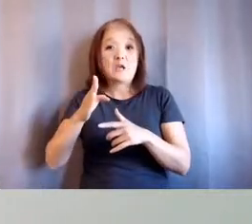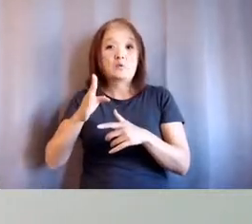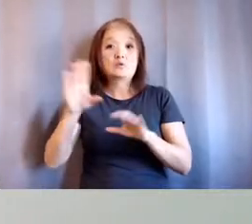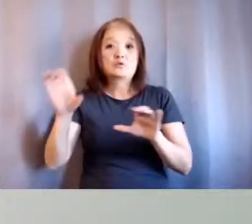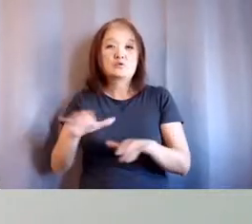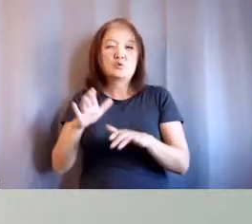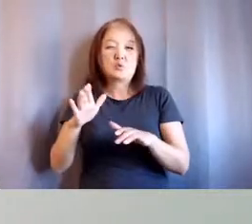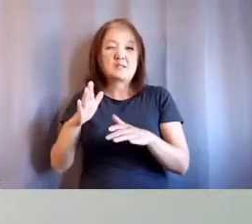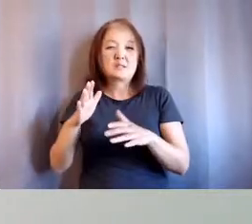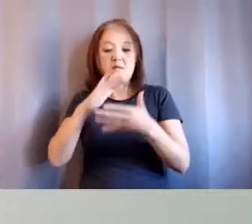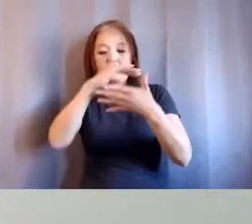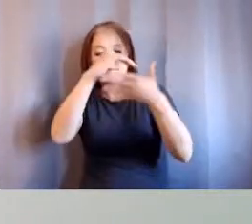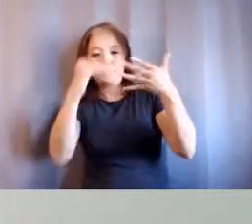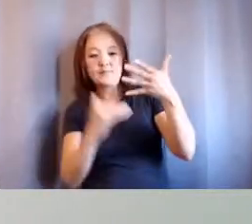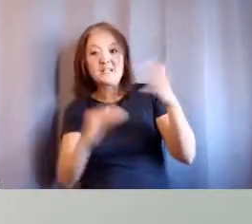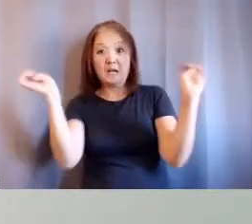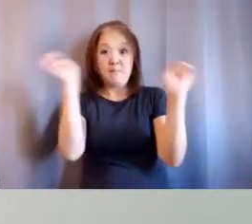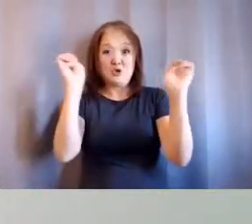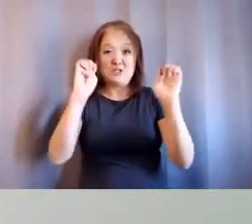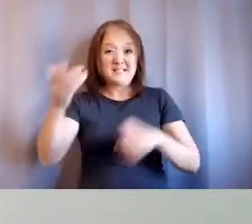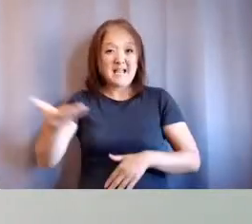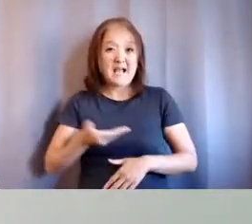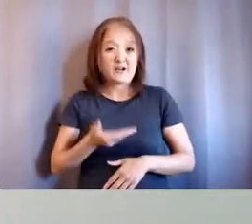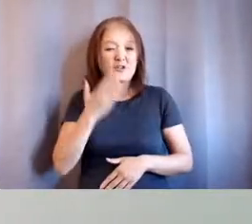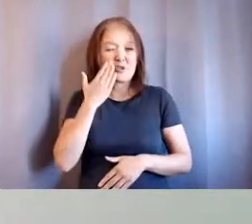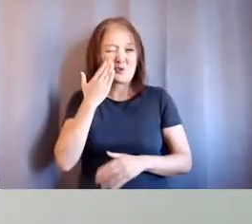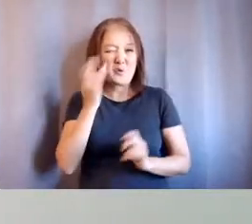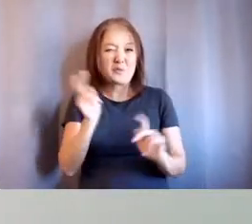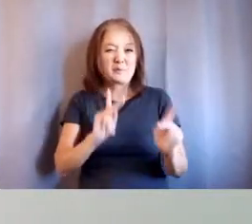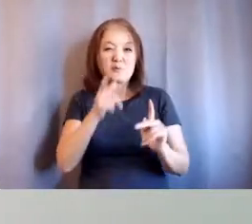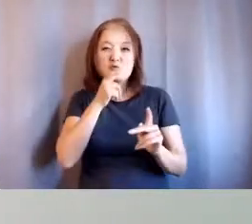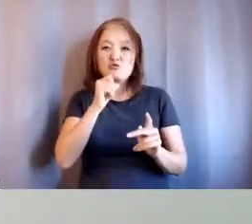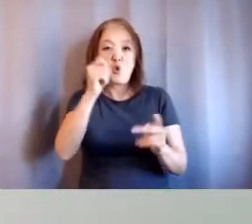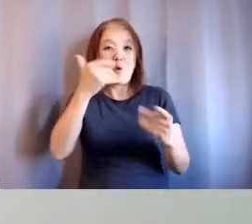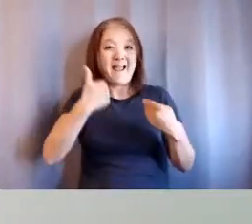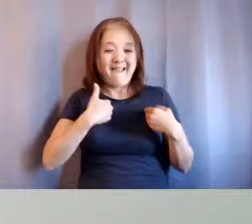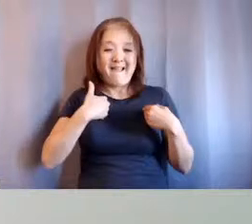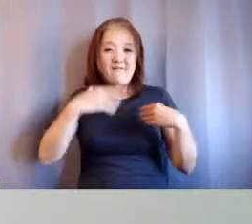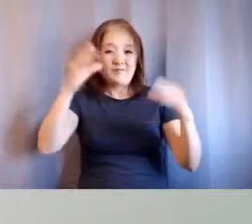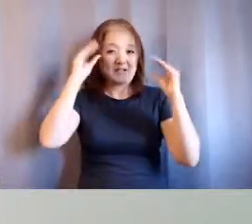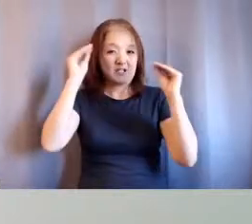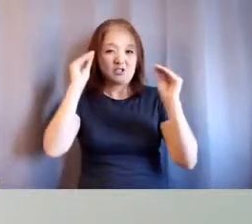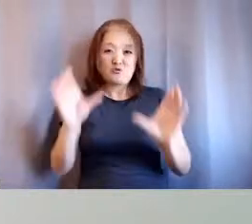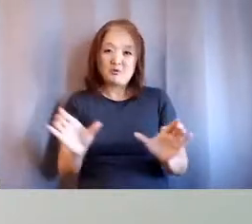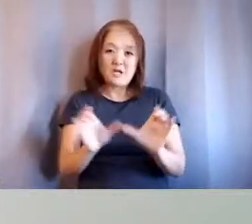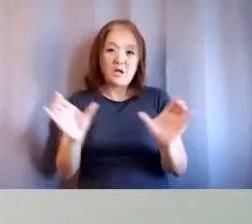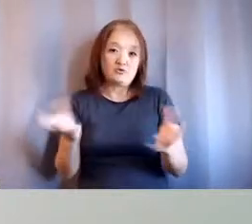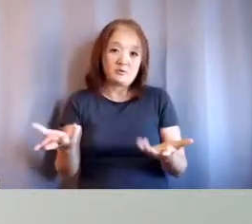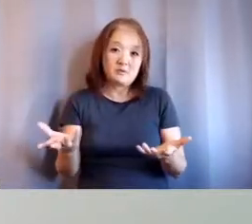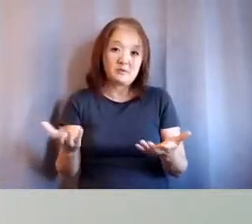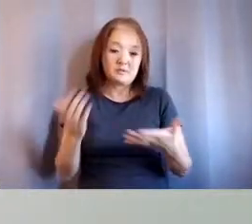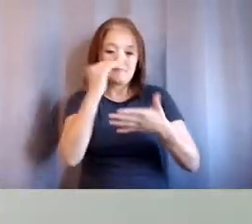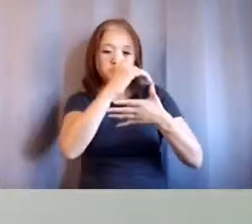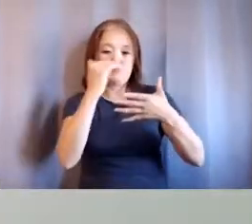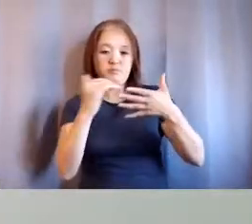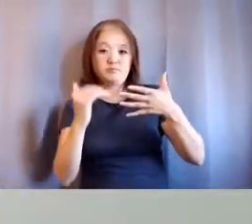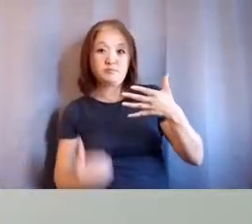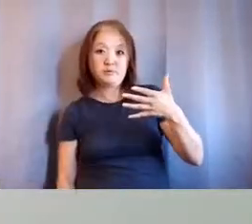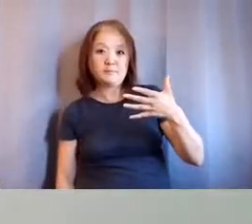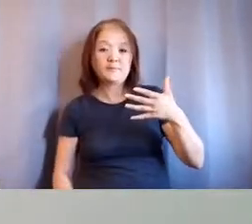emergency hires, so people that do not have a teaching credential. And so that's typically the order.